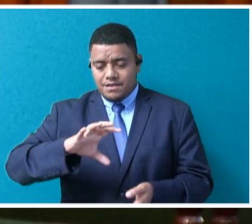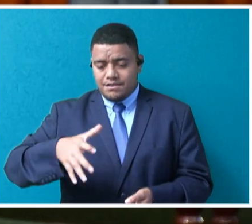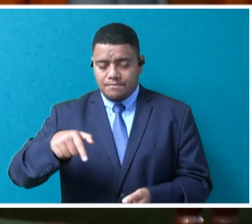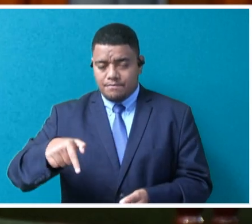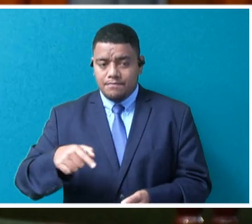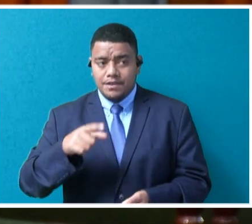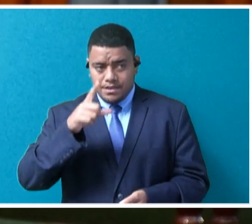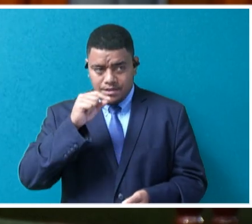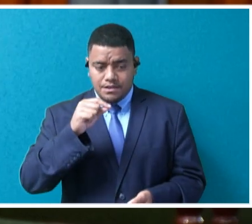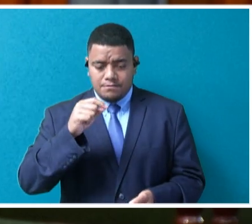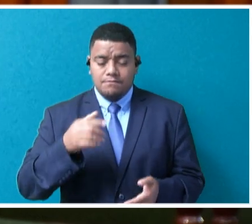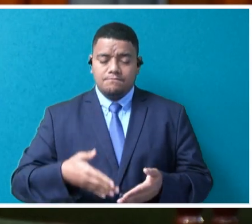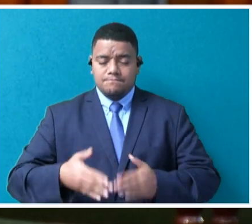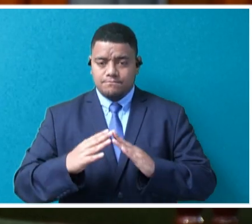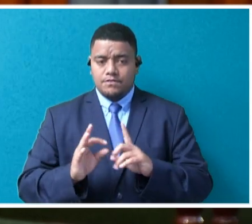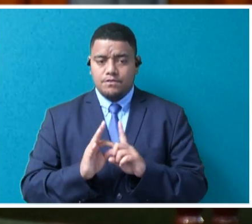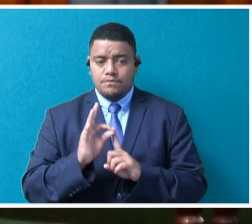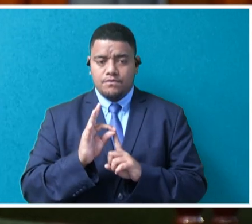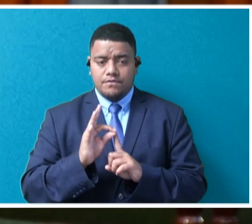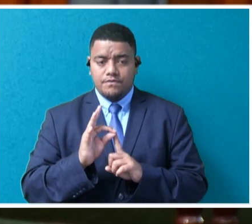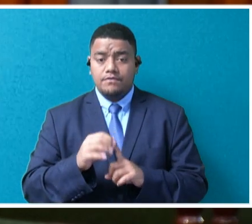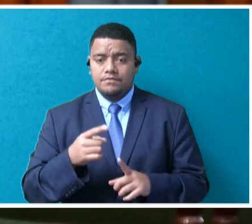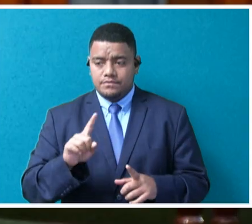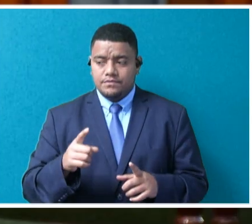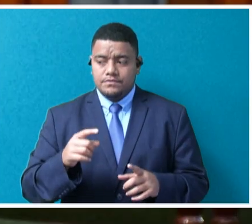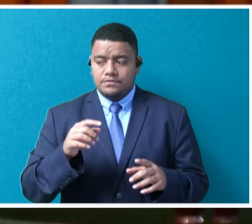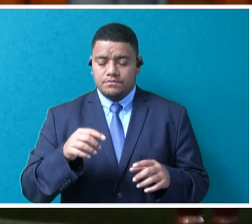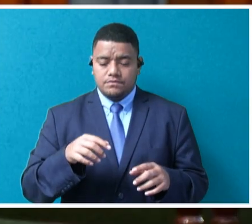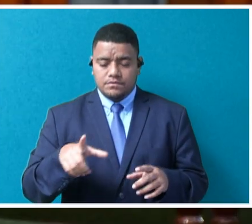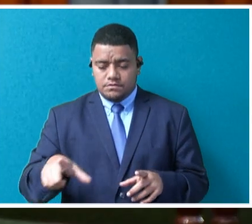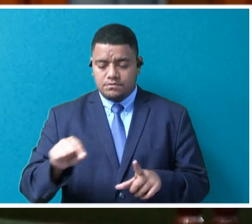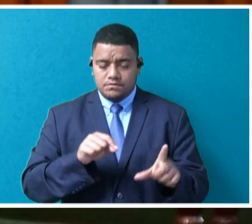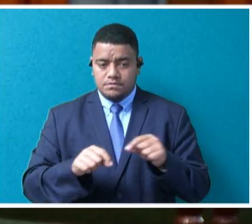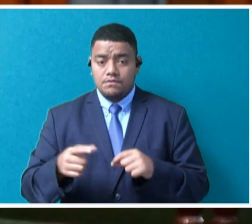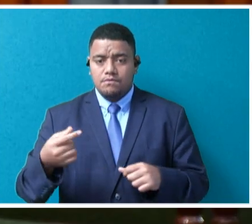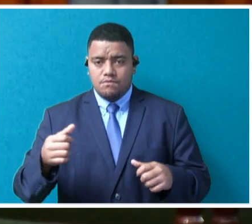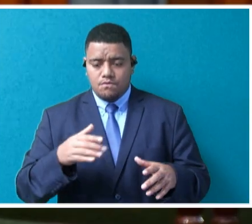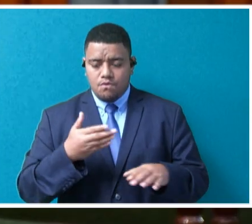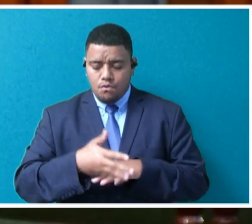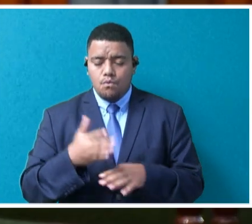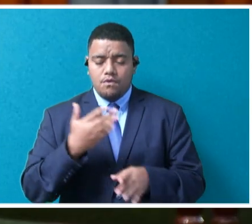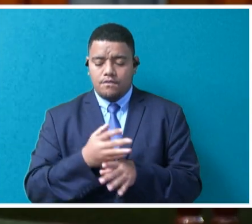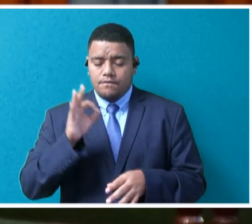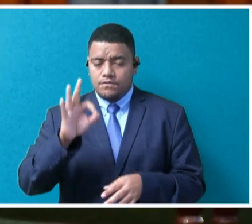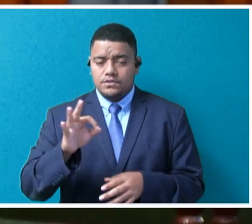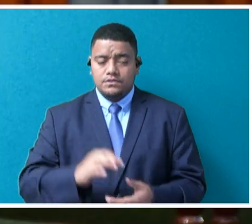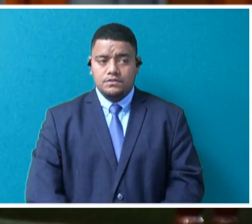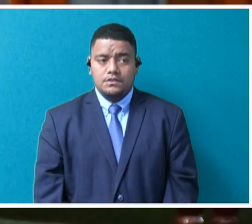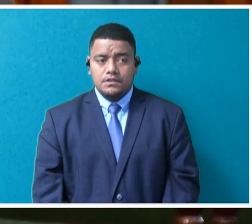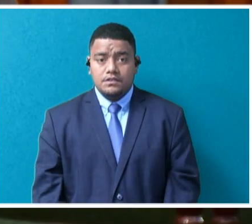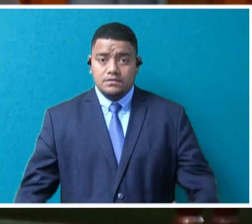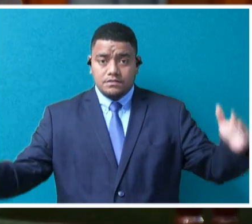which will significantly improve efficiency in recruitment, posting, and overall workforce management.